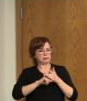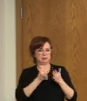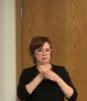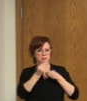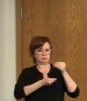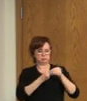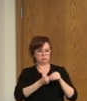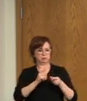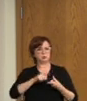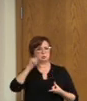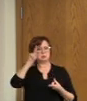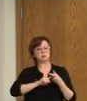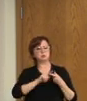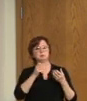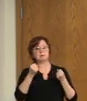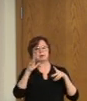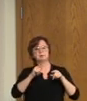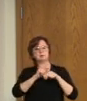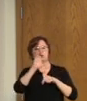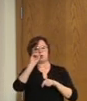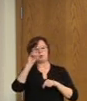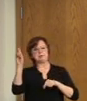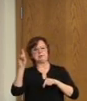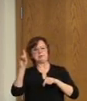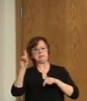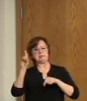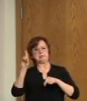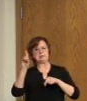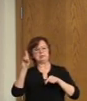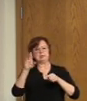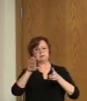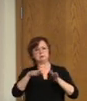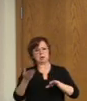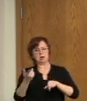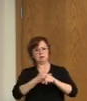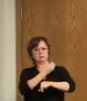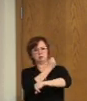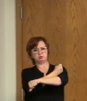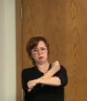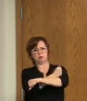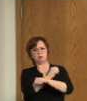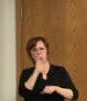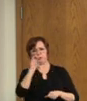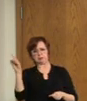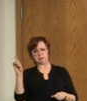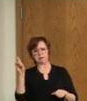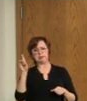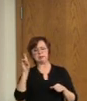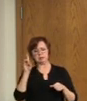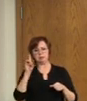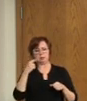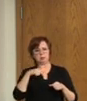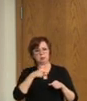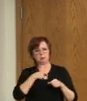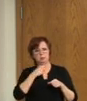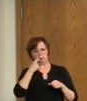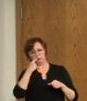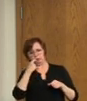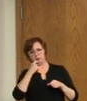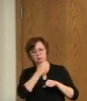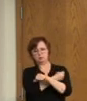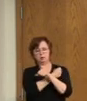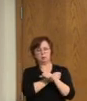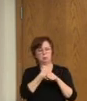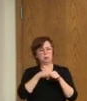reduction and what programs are going to be the best fit for what we need in all of our cities across the province.